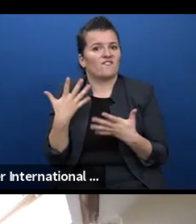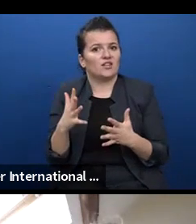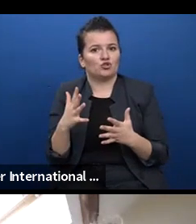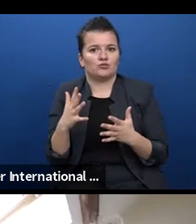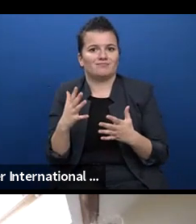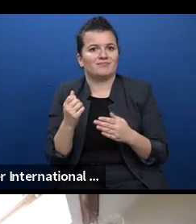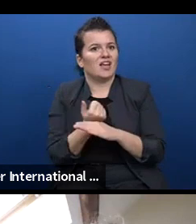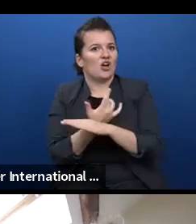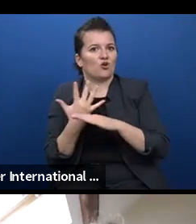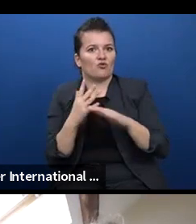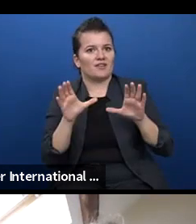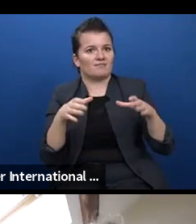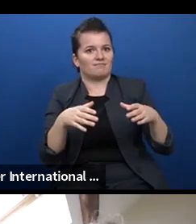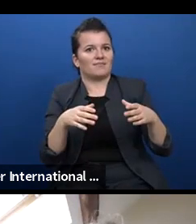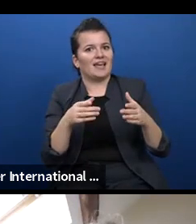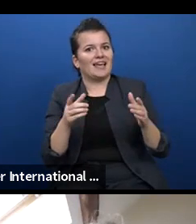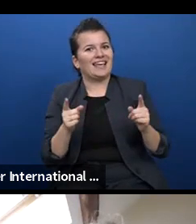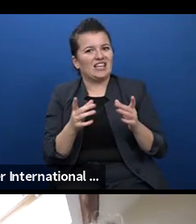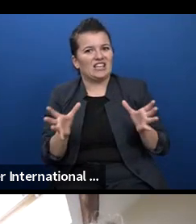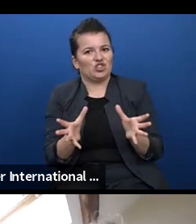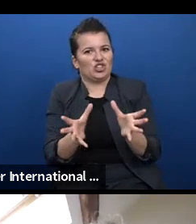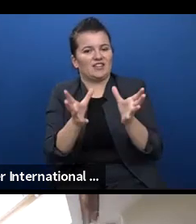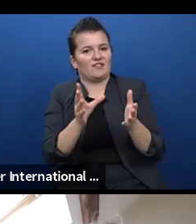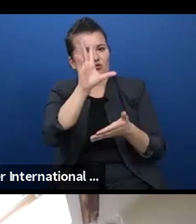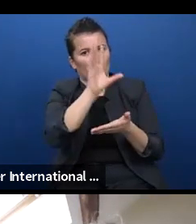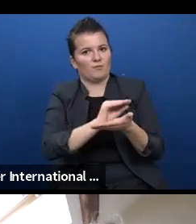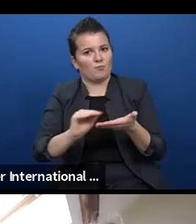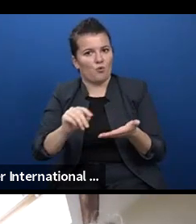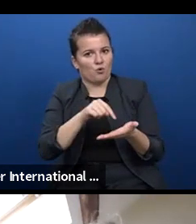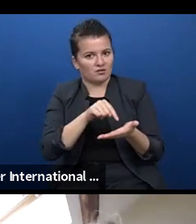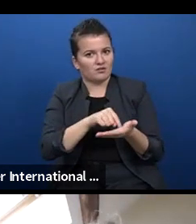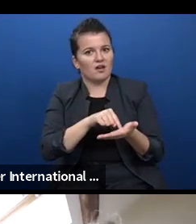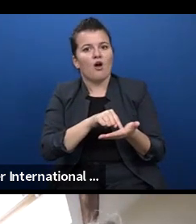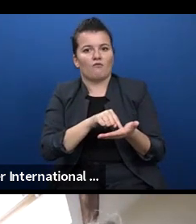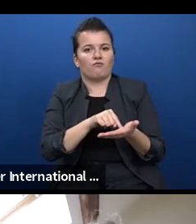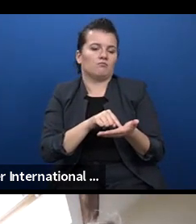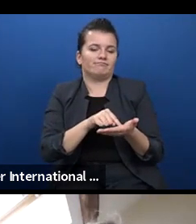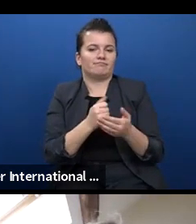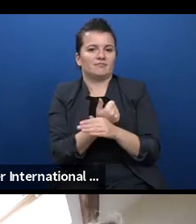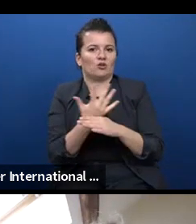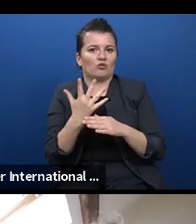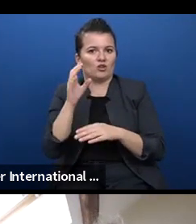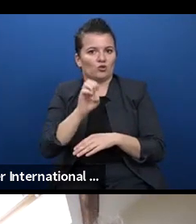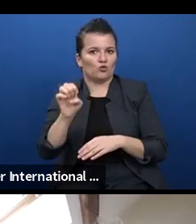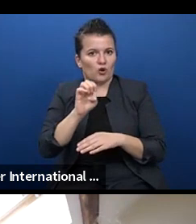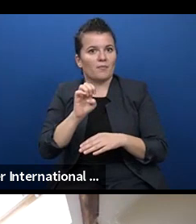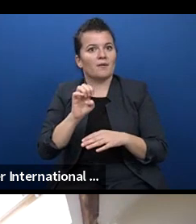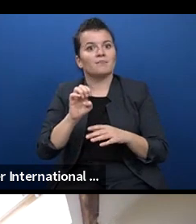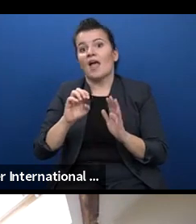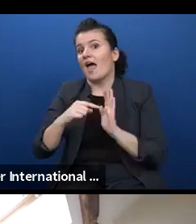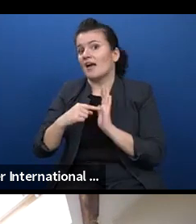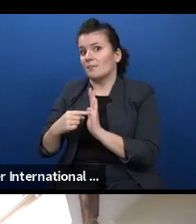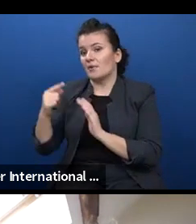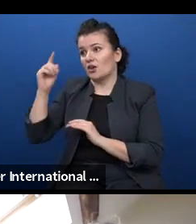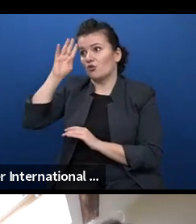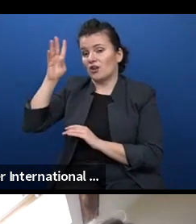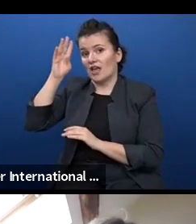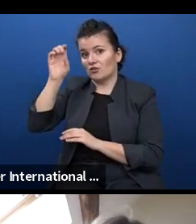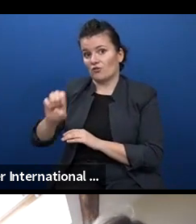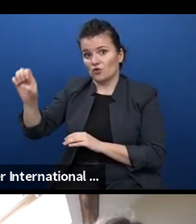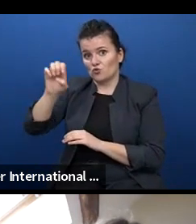of the European Parliament and the European programs, which will enable, for example, that Creative Europe will have a